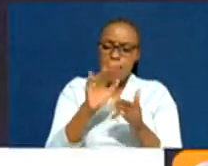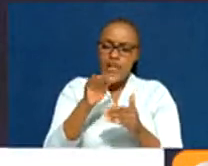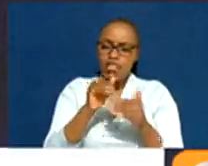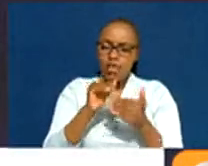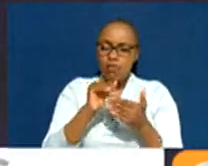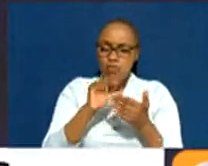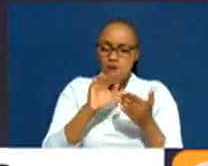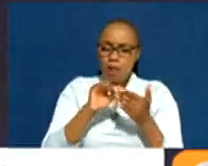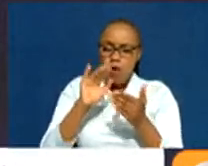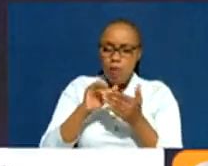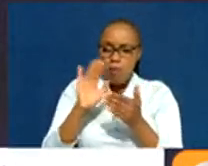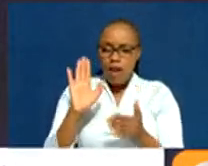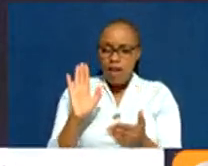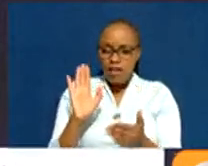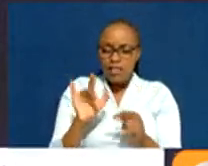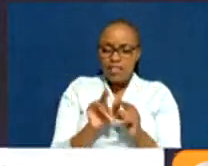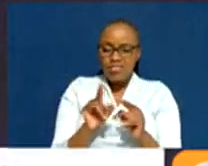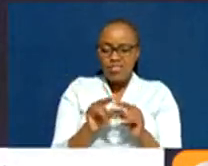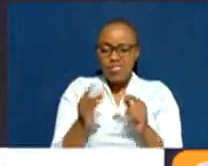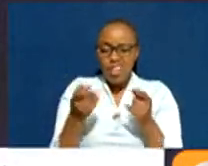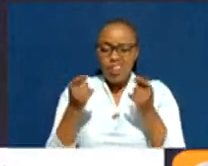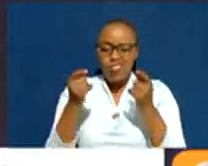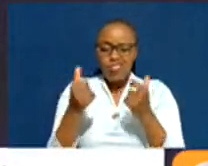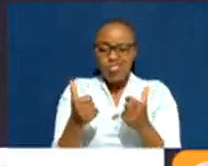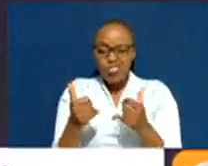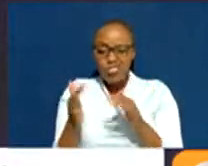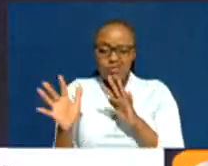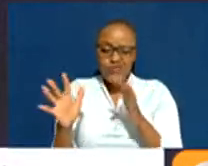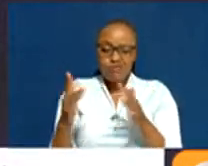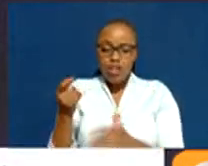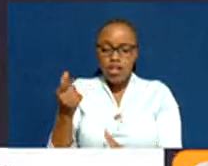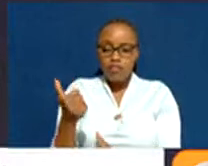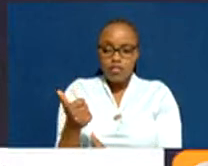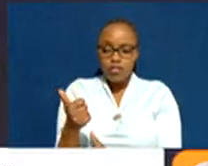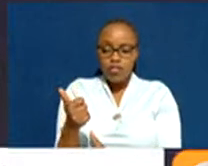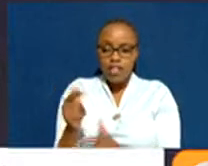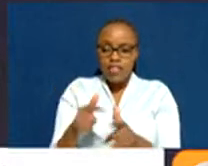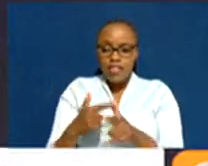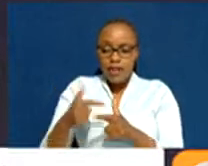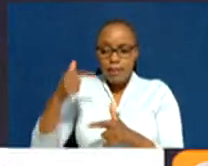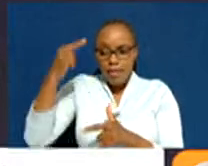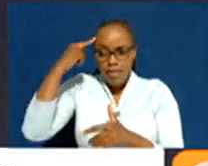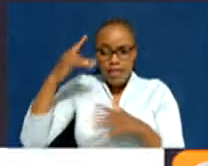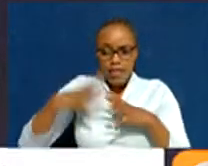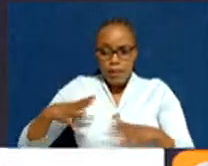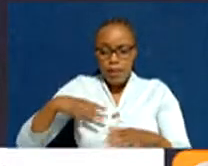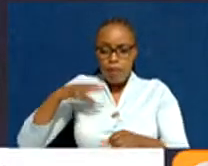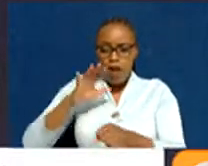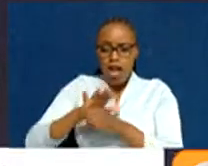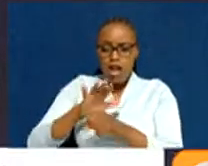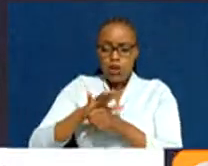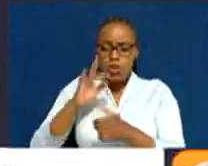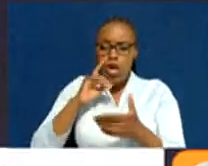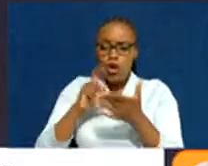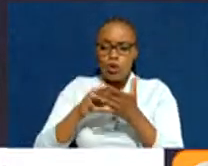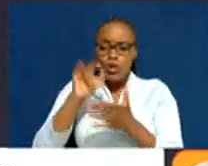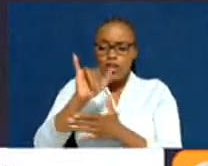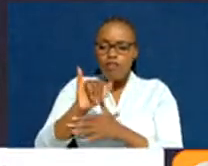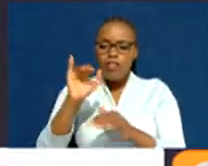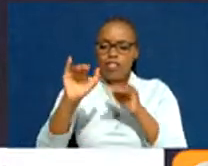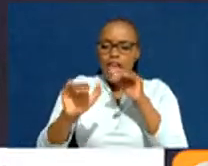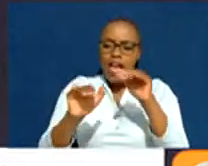a white man's Commonwealth. And I think a lot of people don't want to acknowledge that, and they are